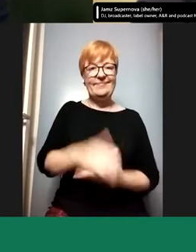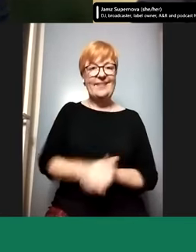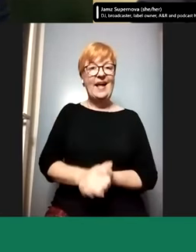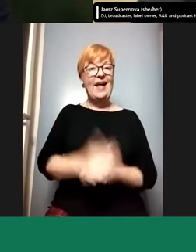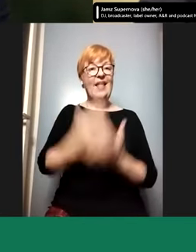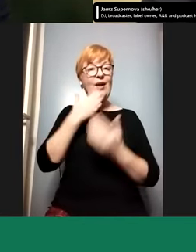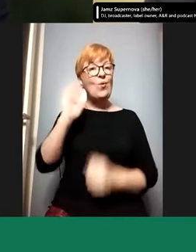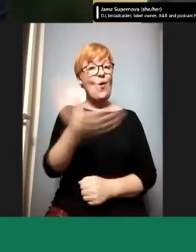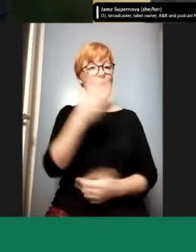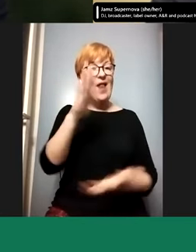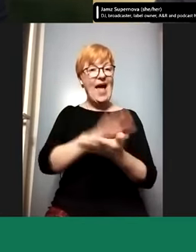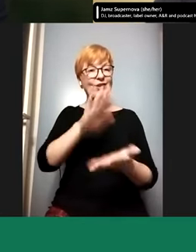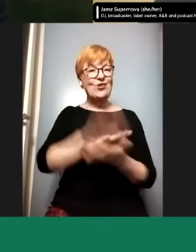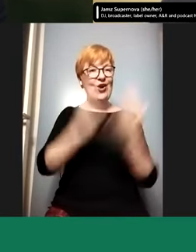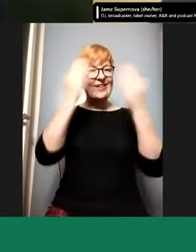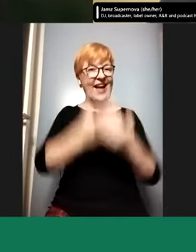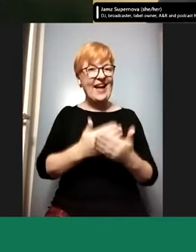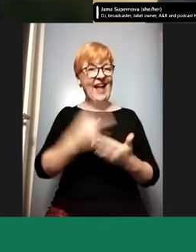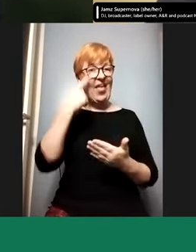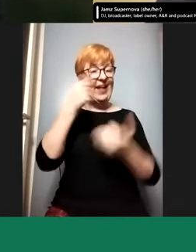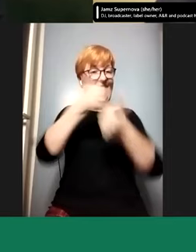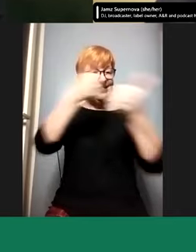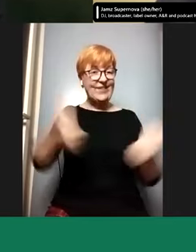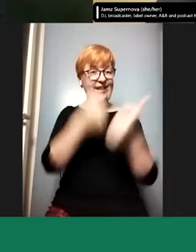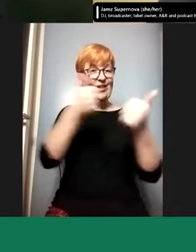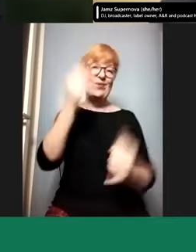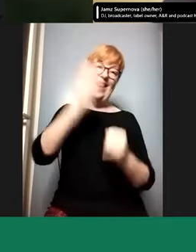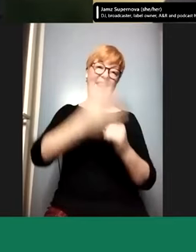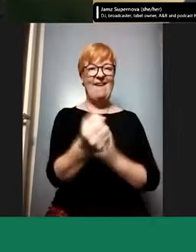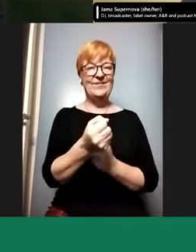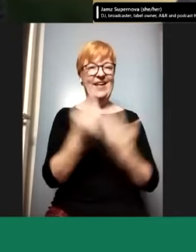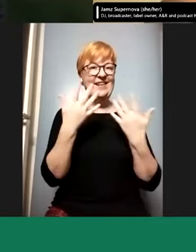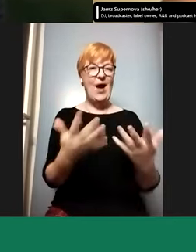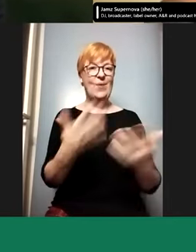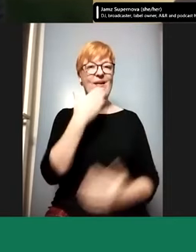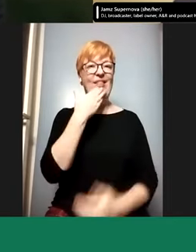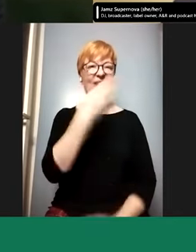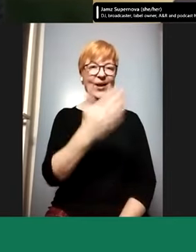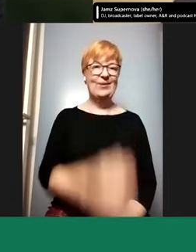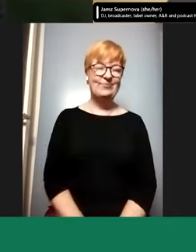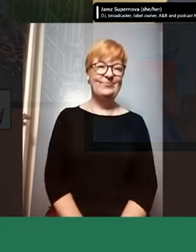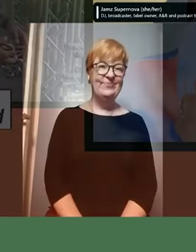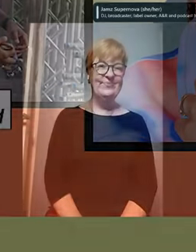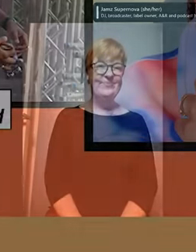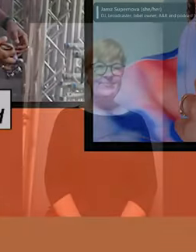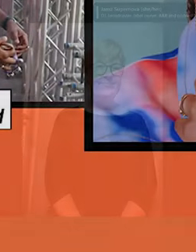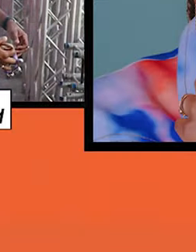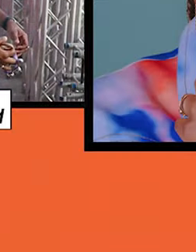good night. And I think we'll outro with the very last song that Jamz had planned. So I'll play that for you all now.